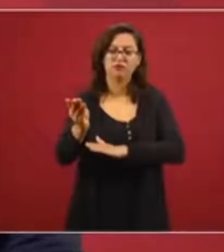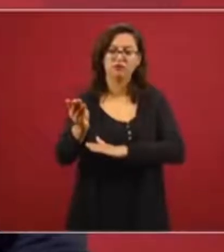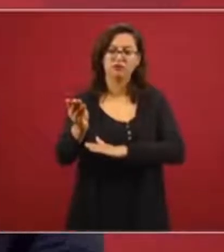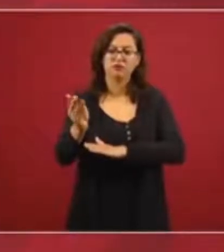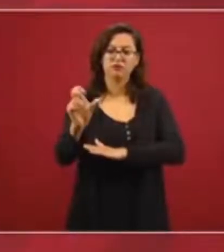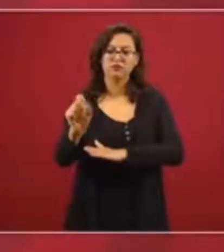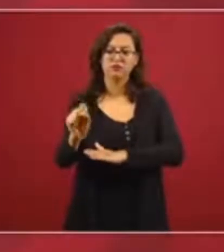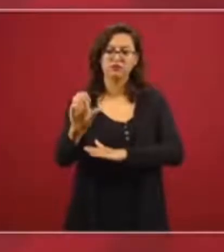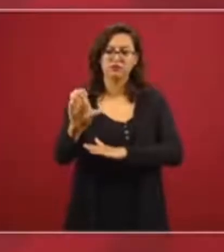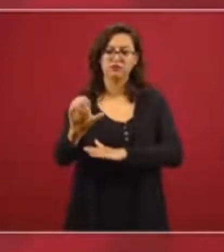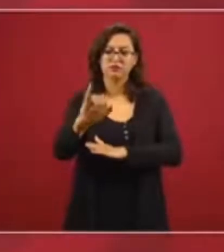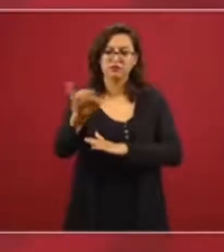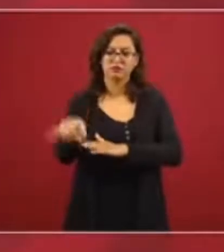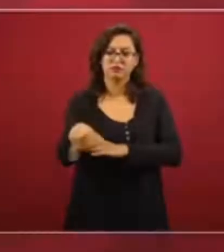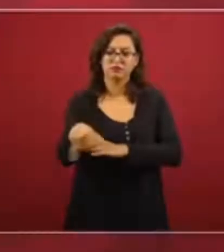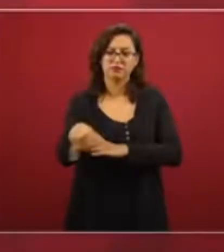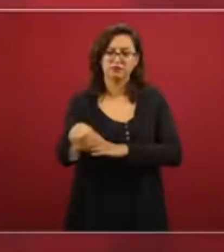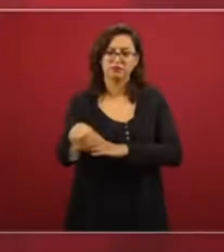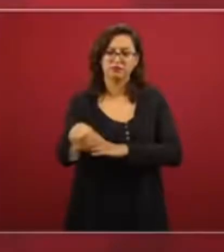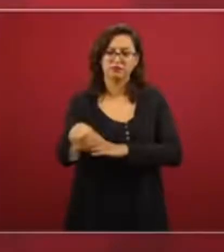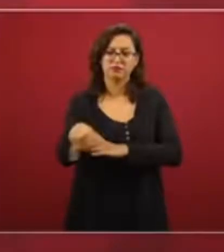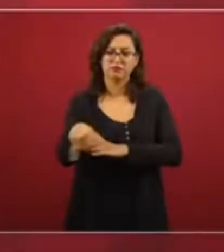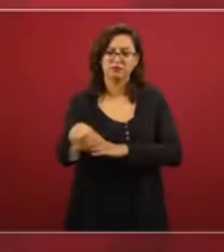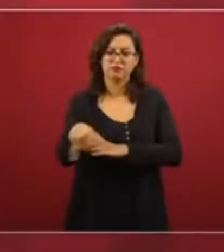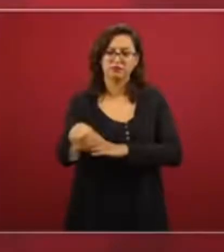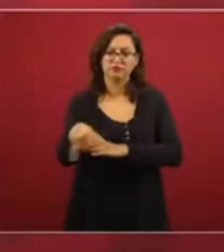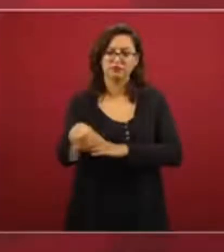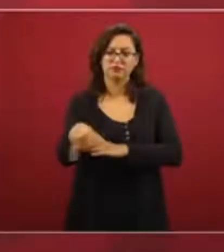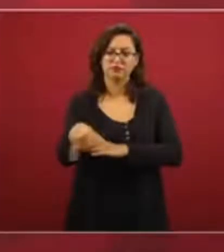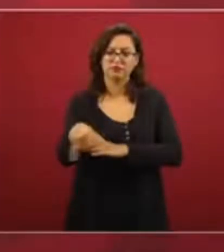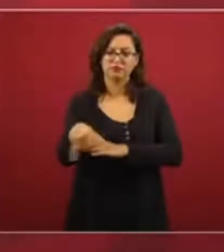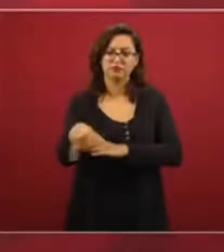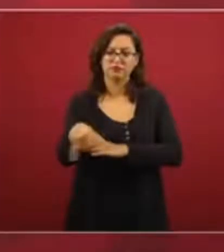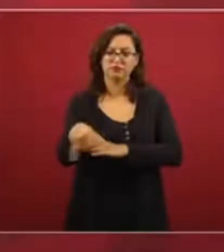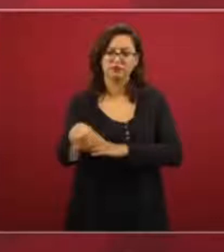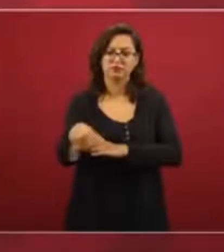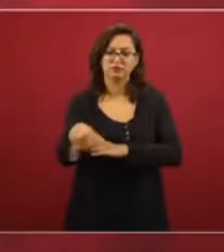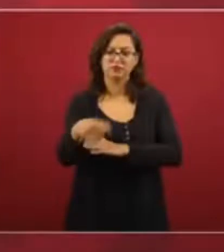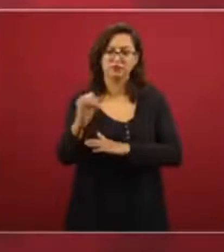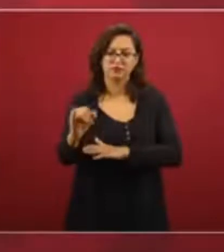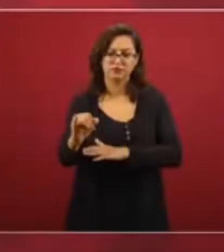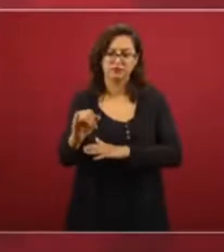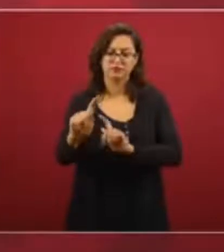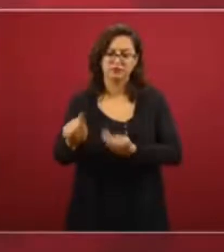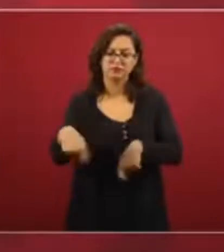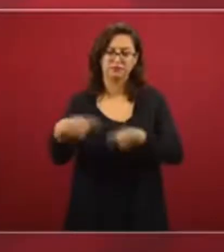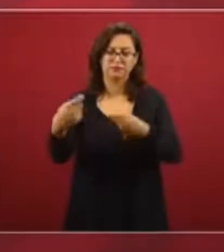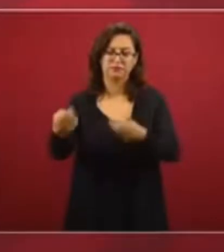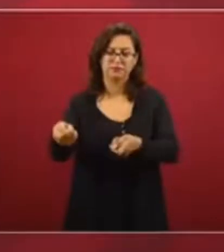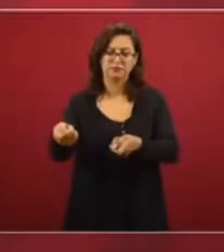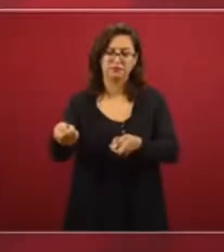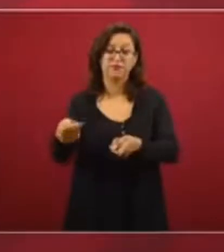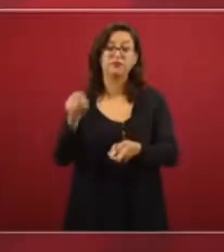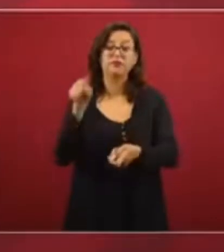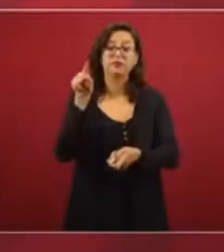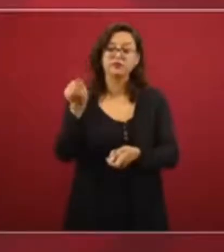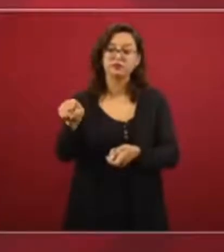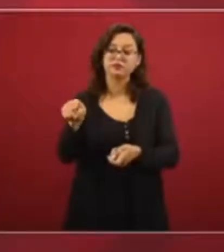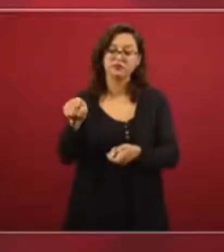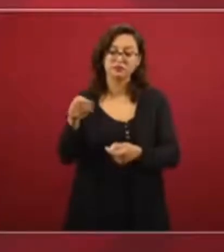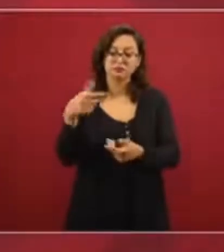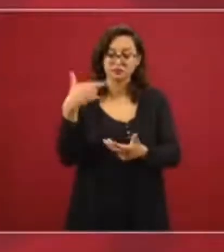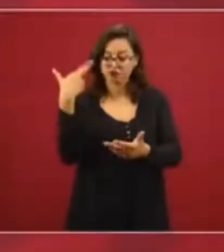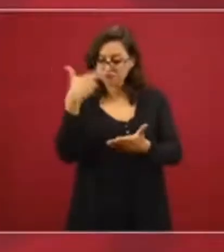la Suprema Corte de Justicia. it would go to the Supreme Court of Justice. Y ahí se